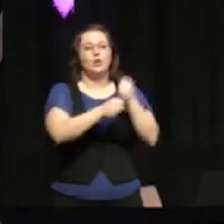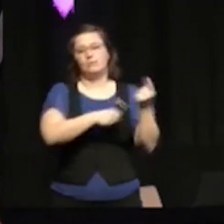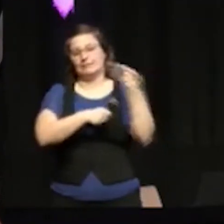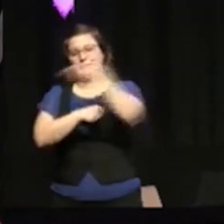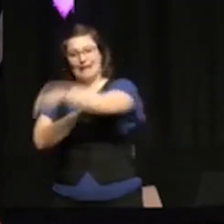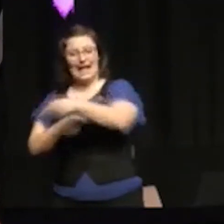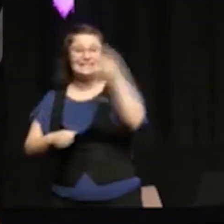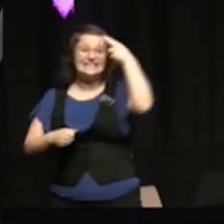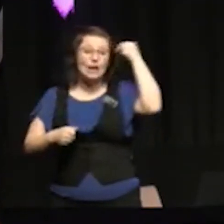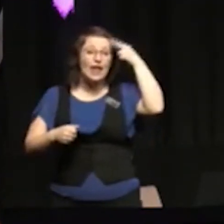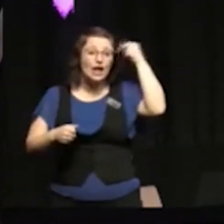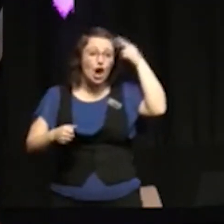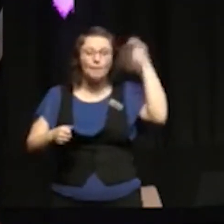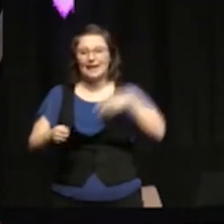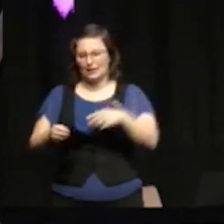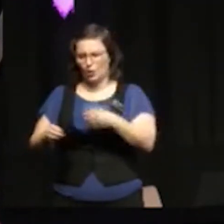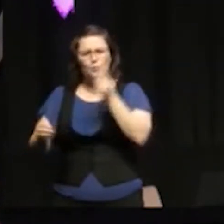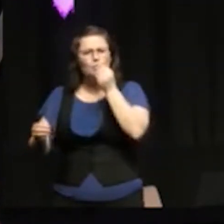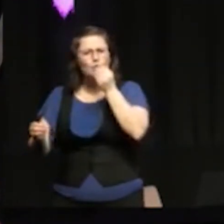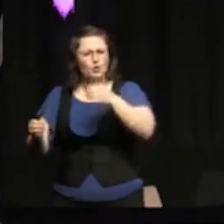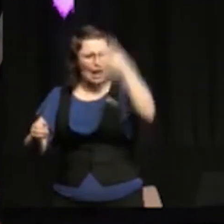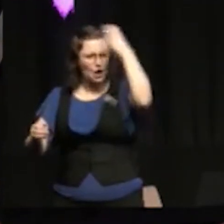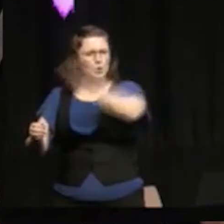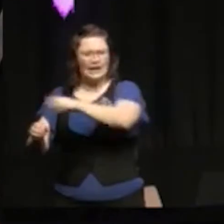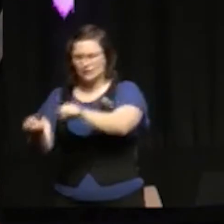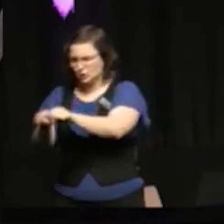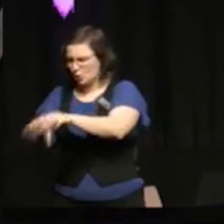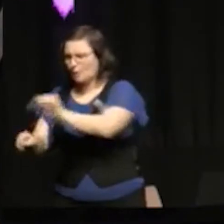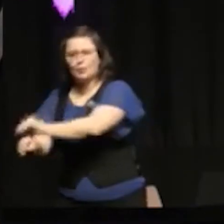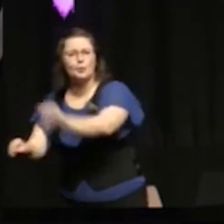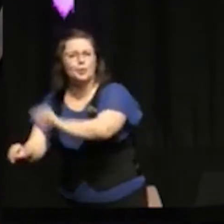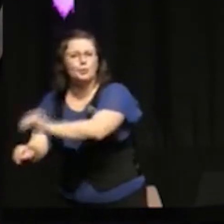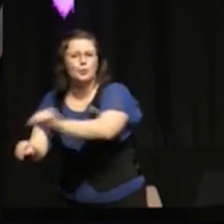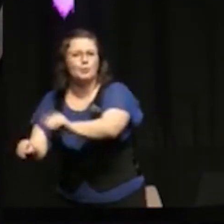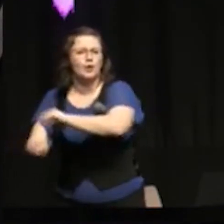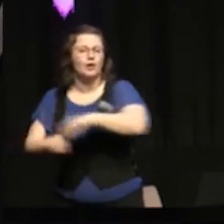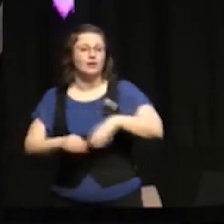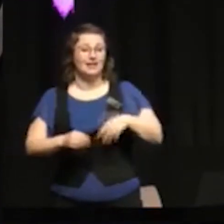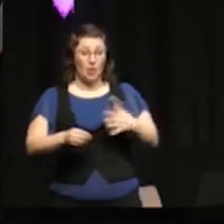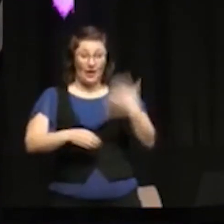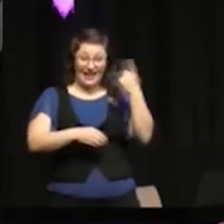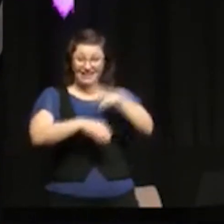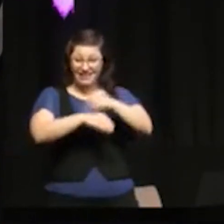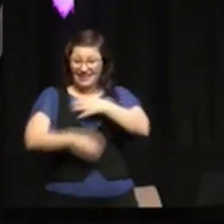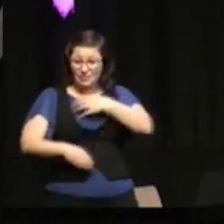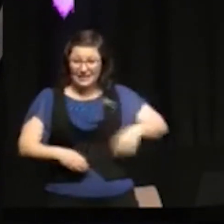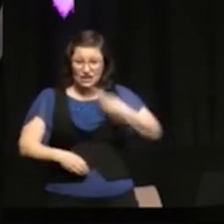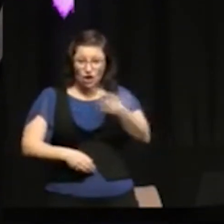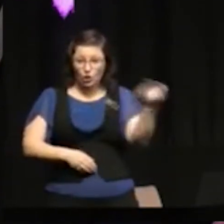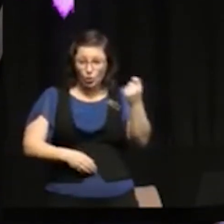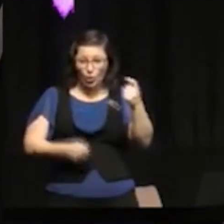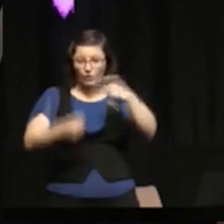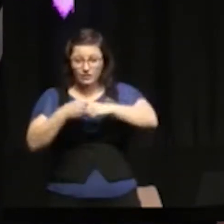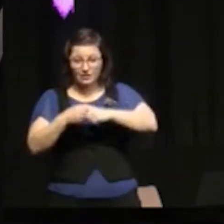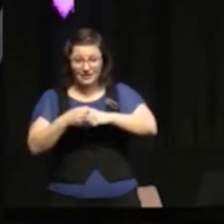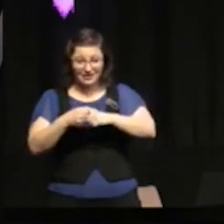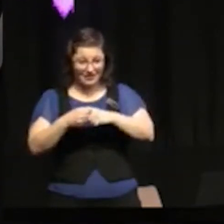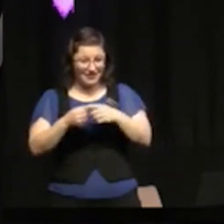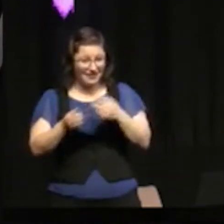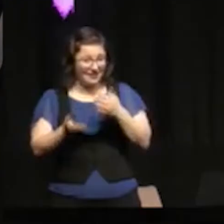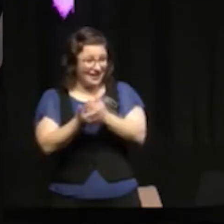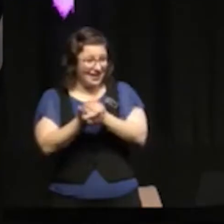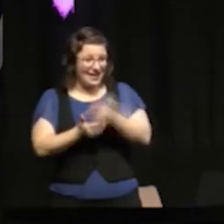kiss the king's shoes and tell him, sorry, our human rights organization, he didn't mean that, you know? Like the Swedish minister